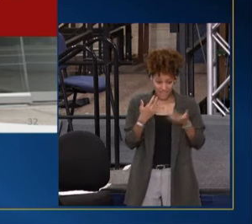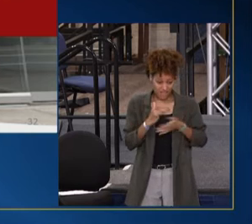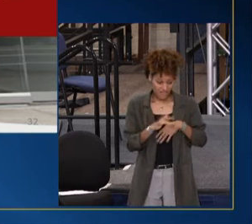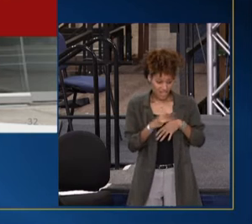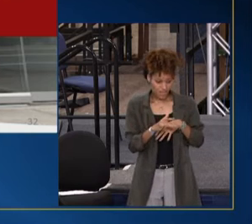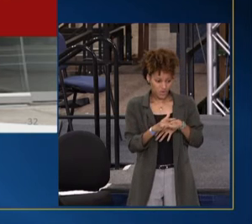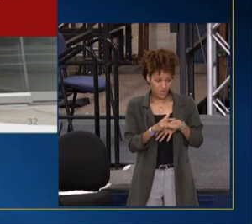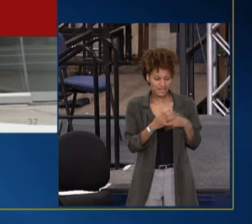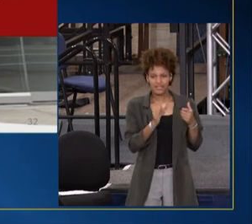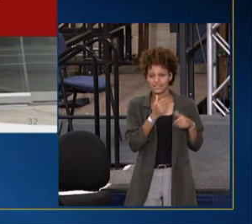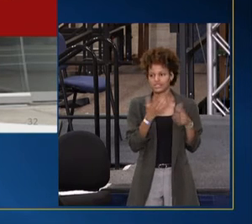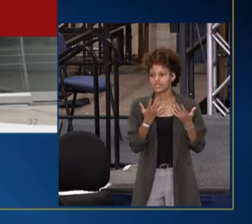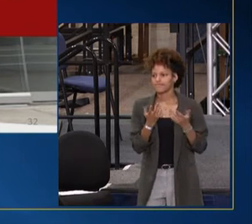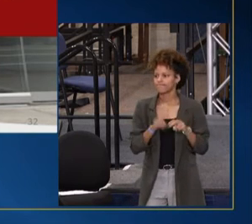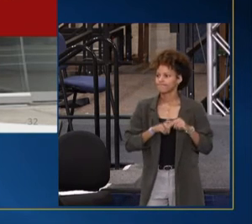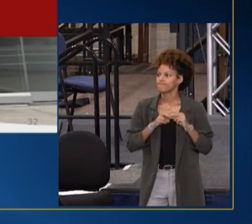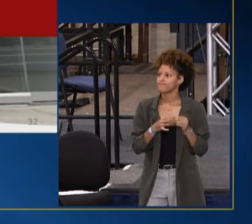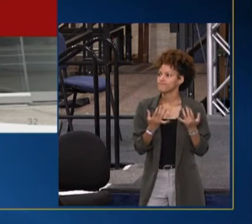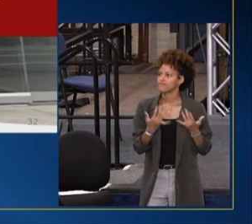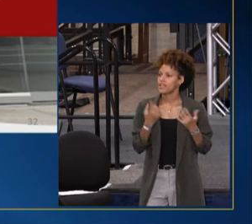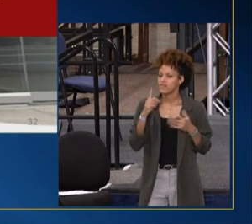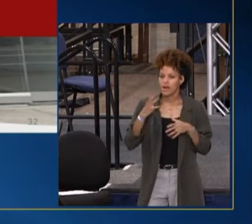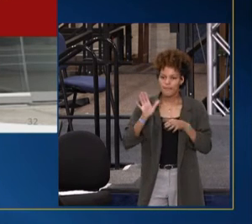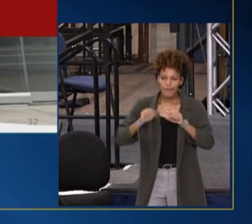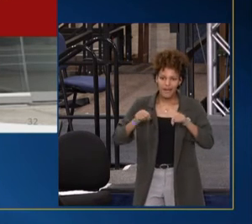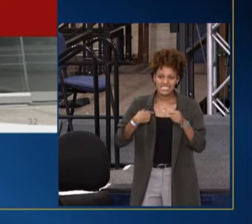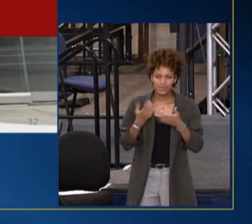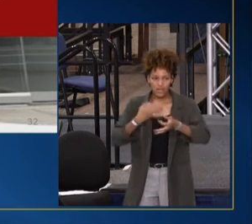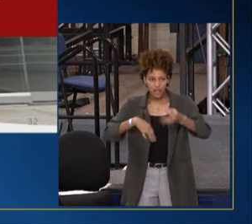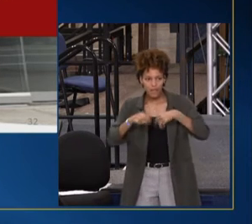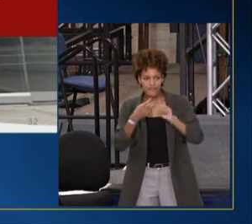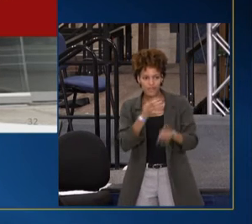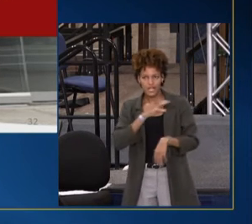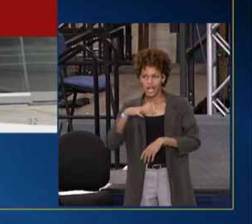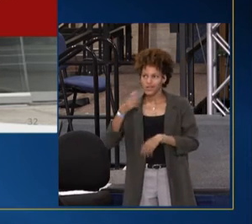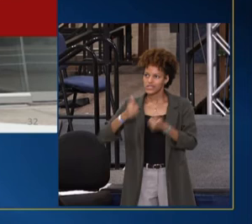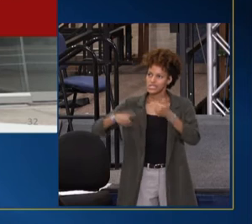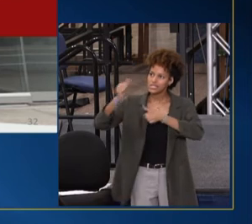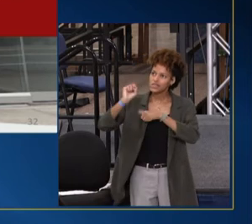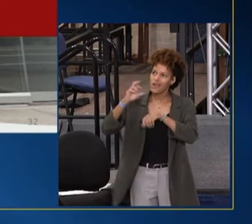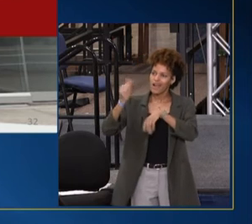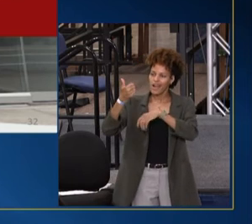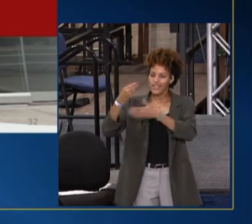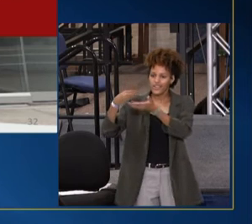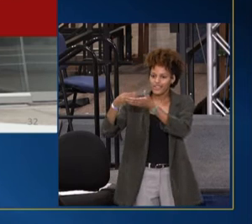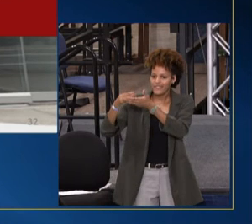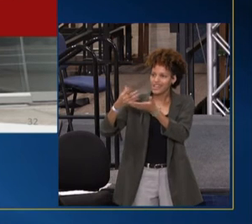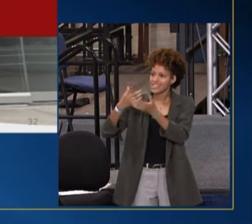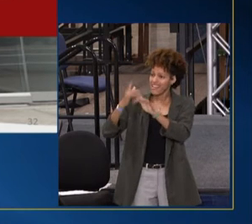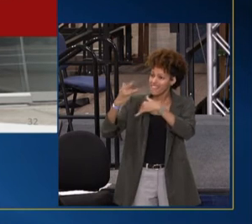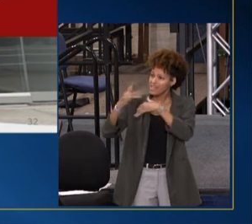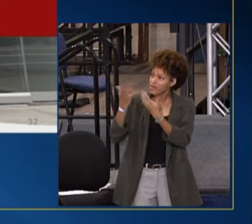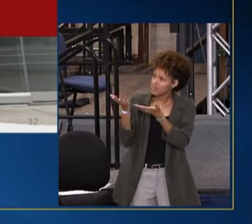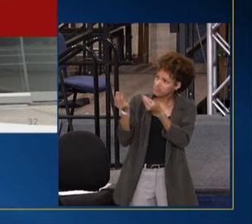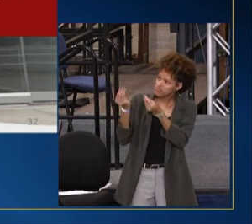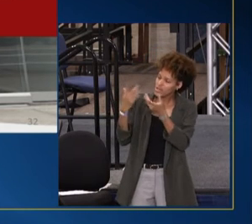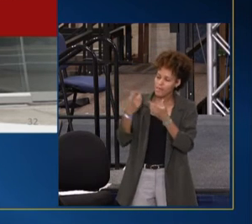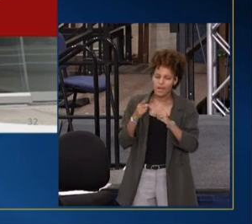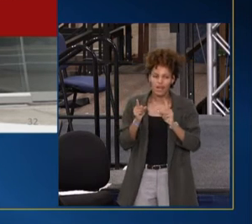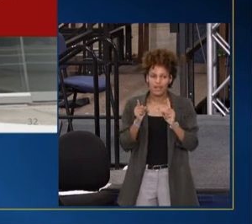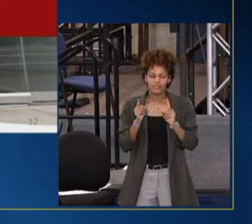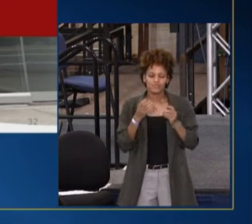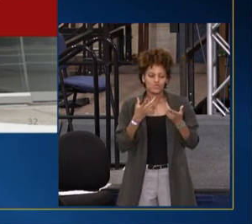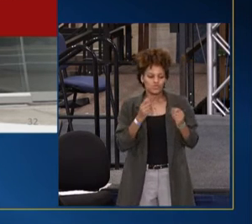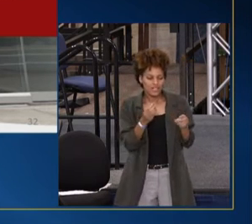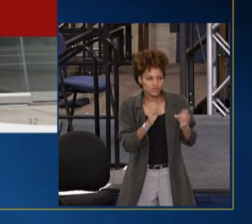and not waiting for a potential supplemental from Congress or other funds to become available made it so that people could